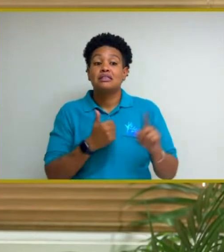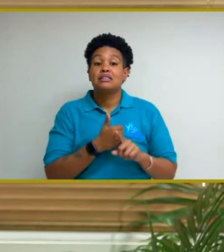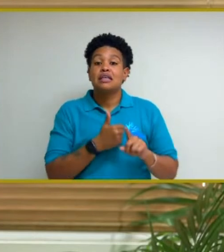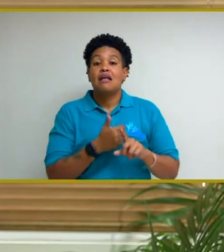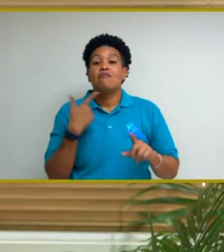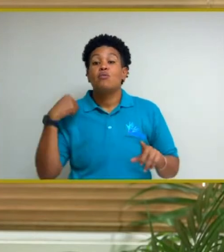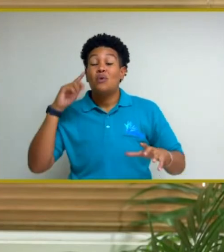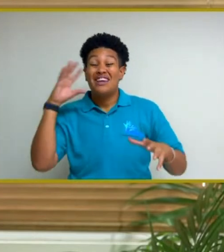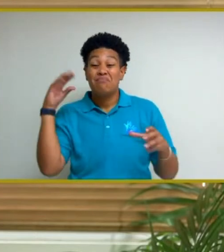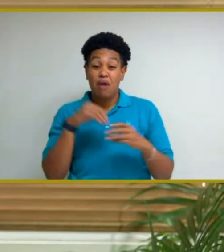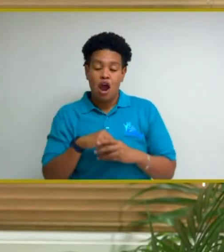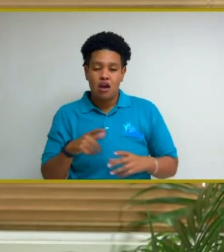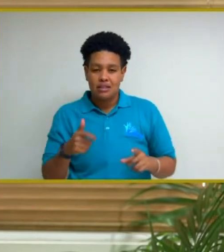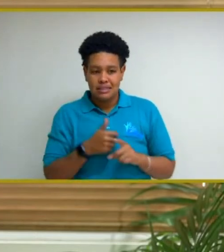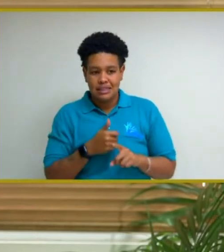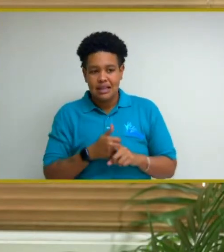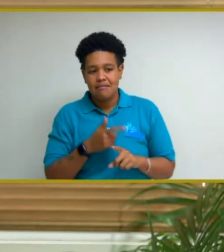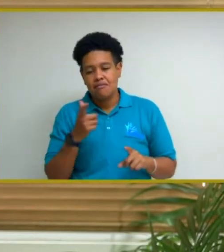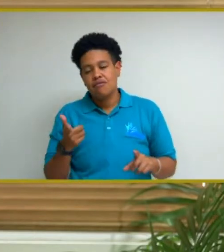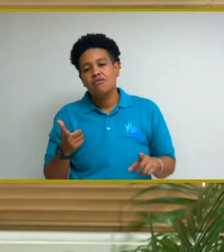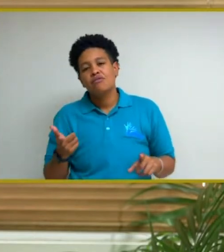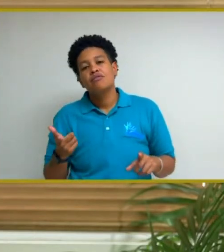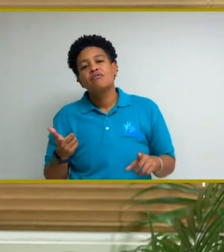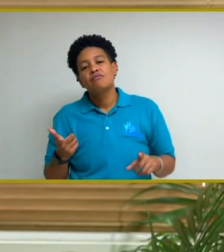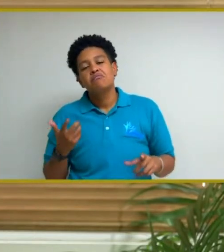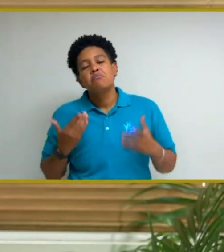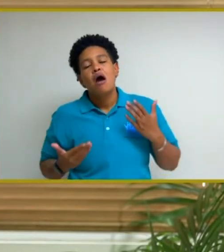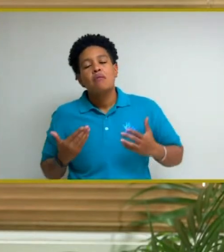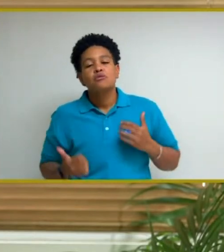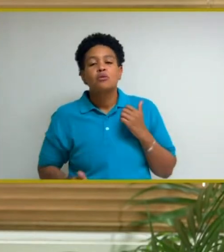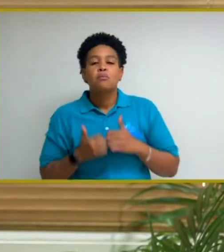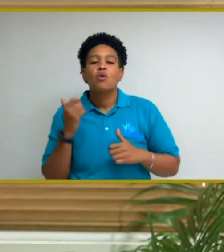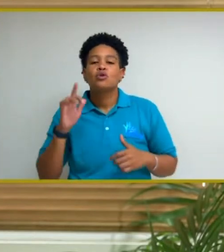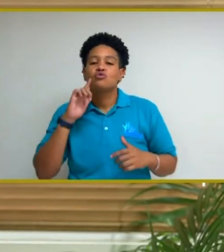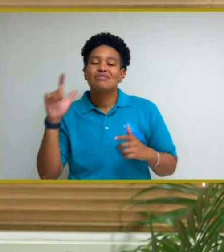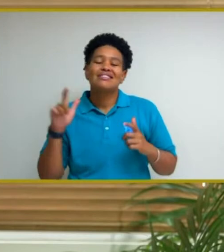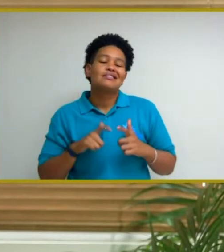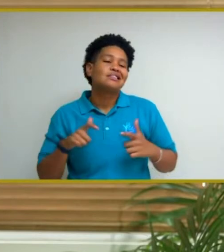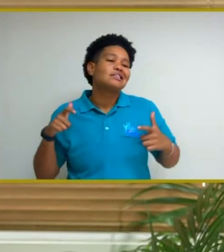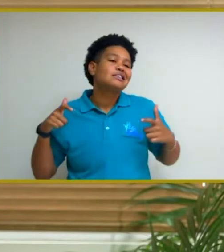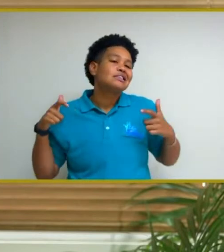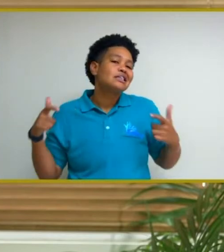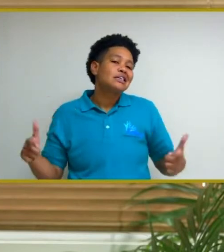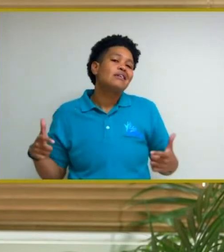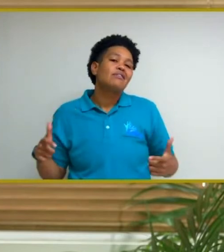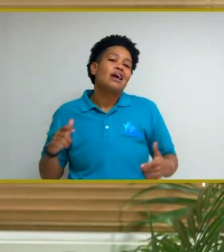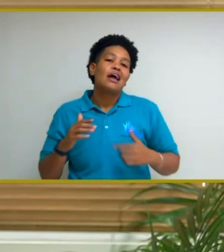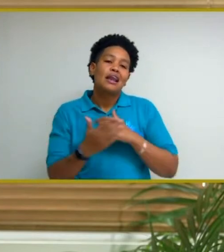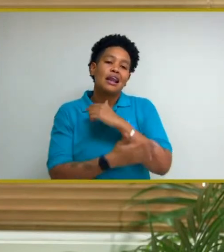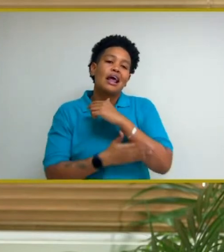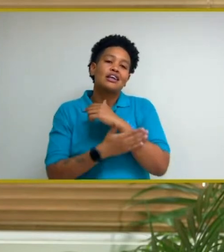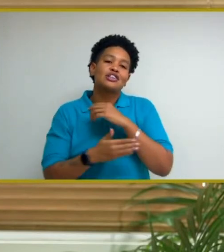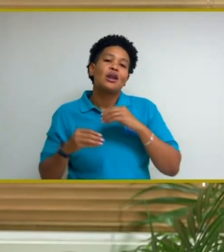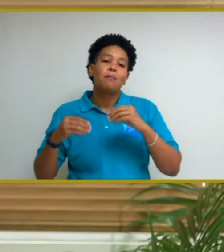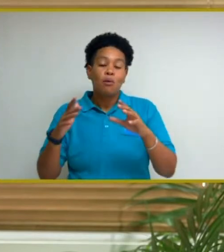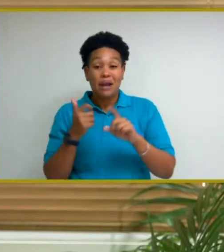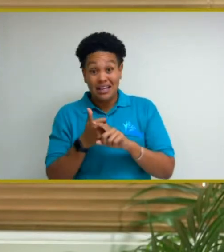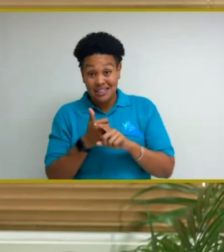on is perhaps the most significant national mobilization